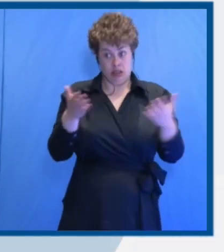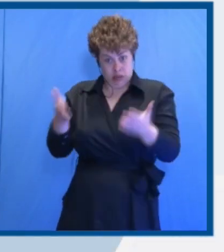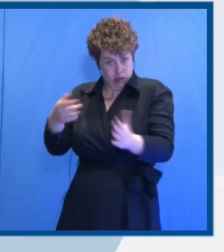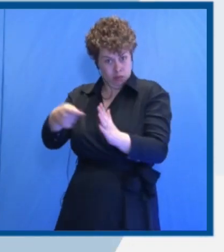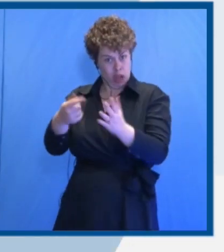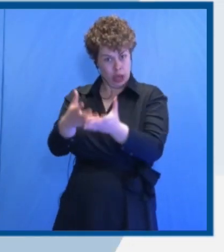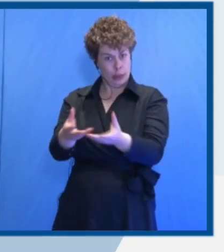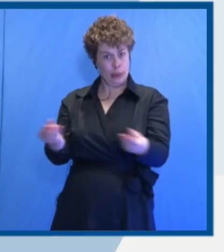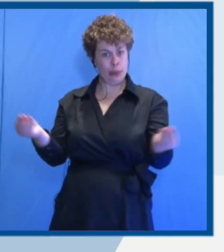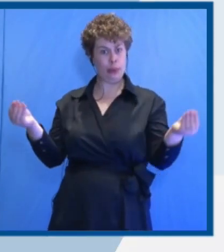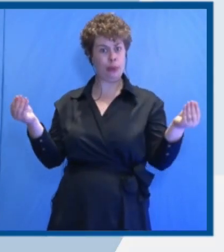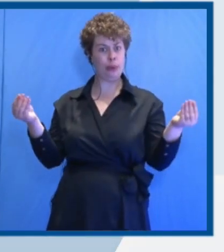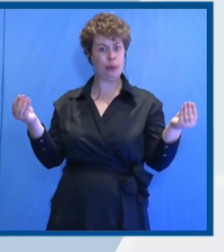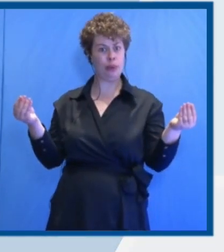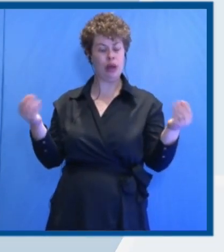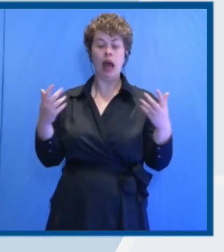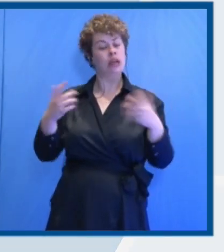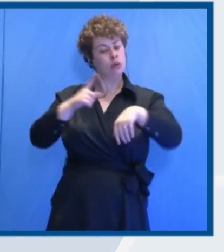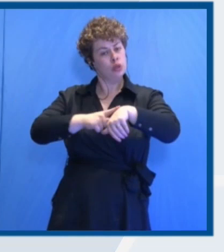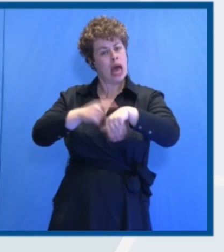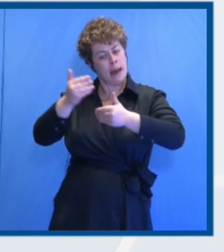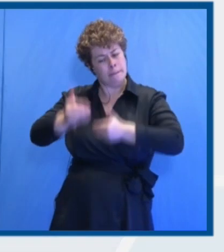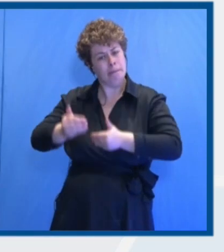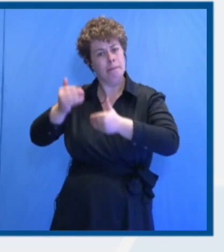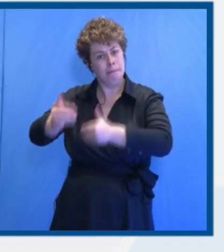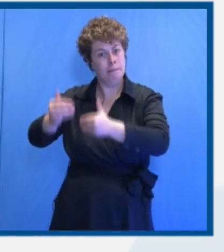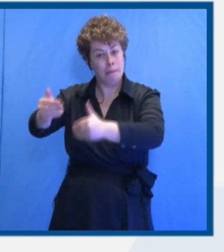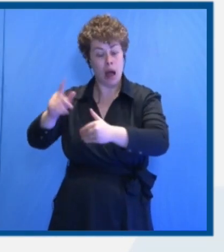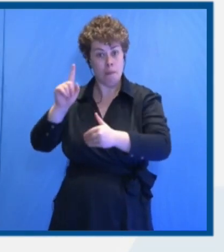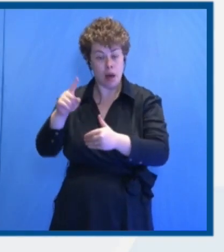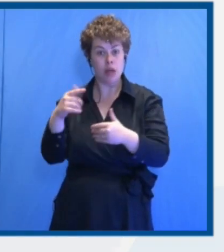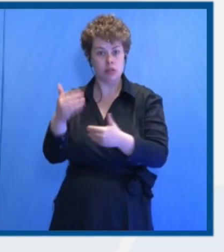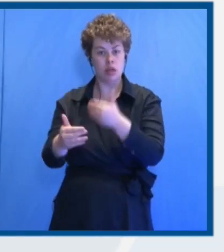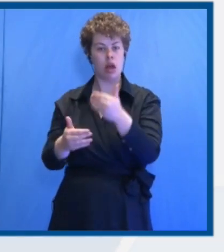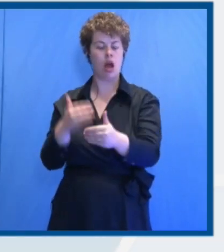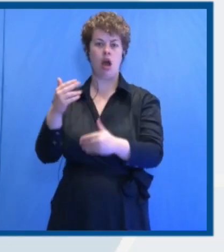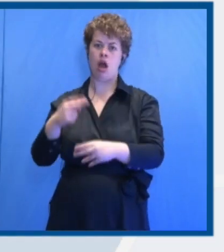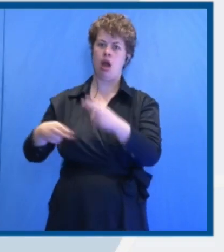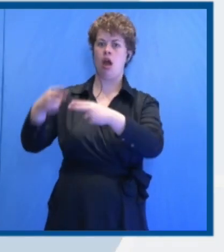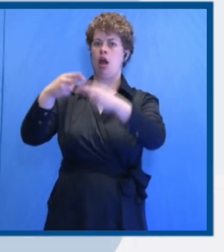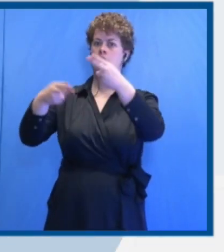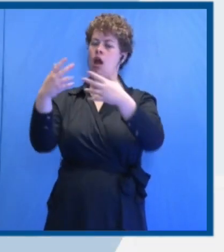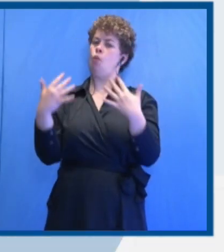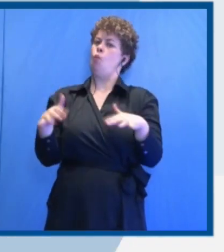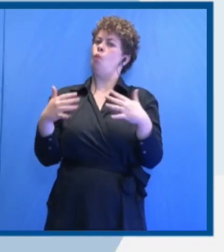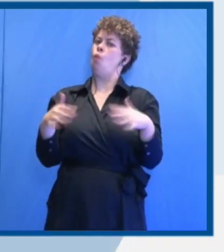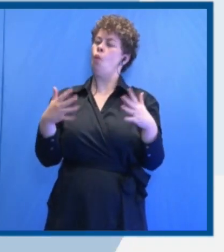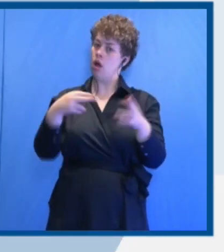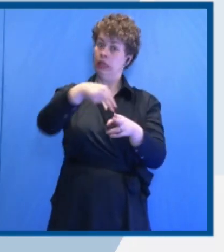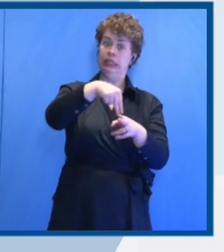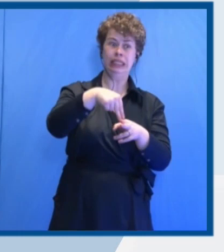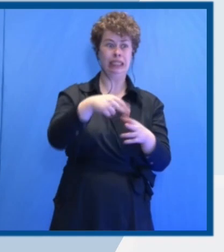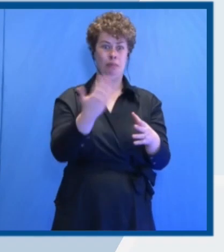milestones that we have been able to put on ground that can credibly be linked to the capacity to reduce the risk and, of